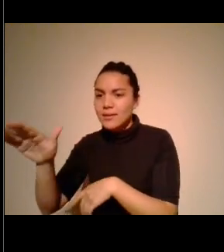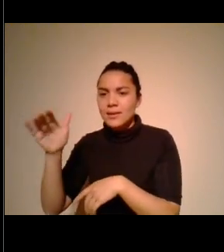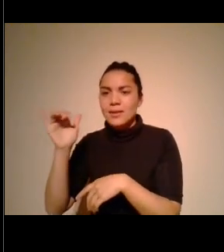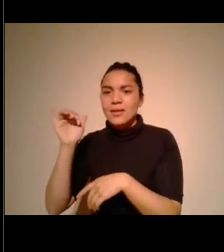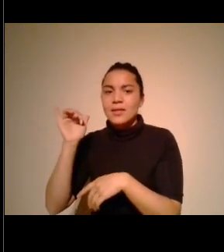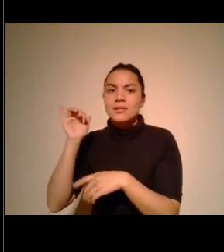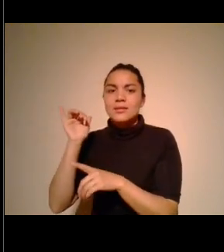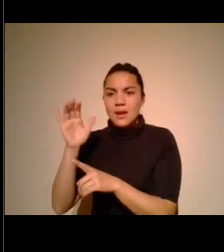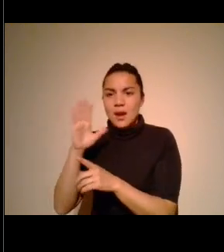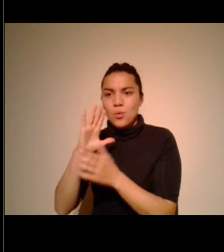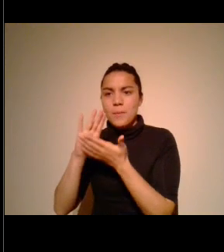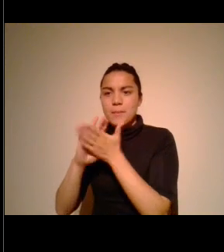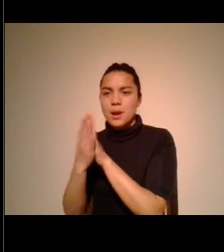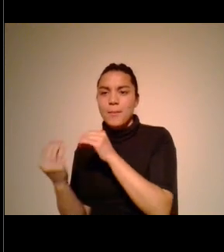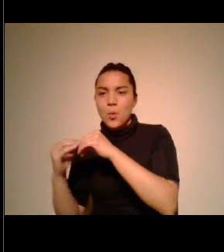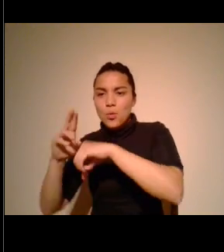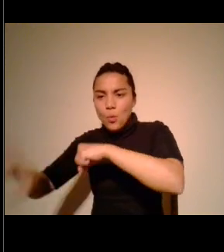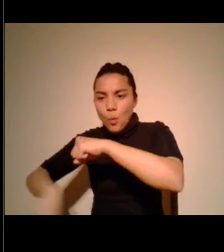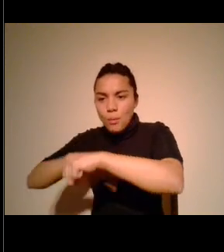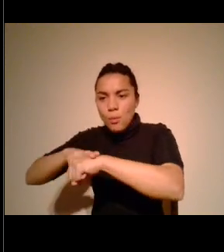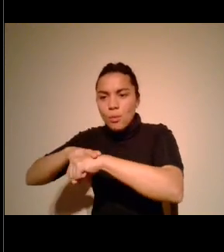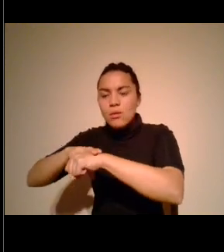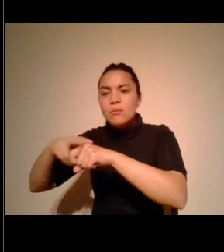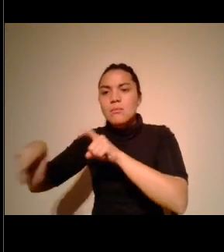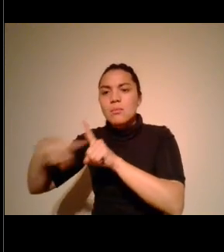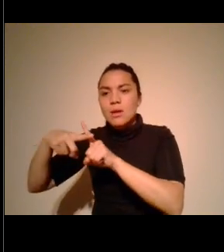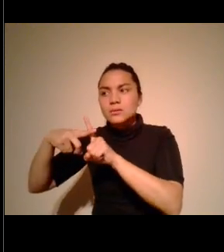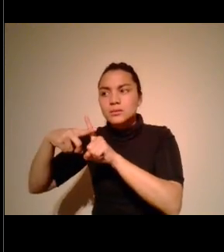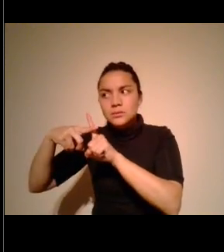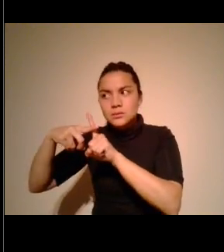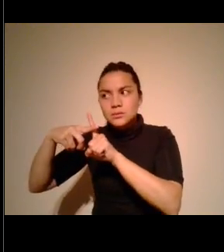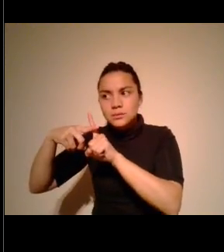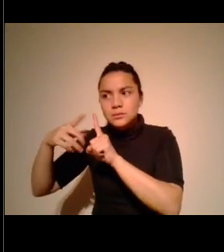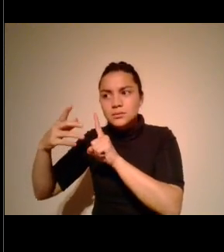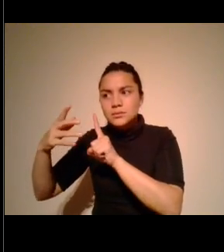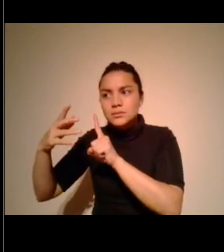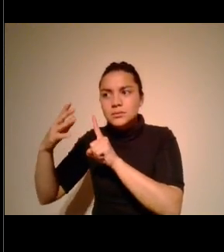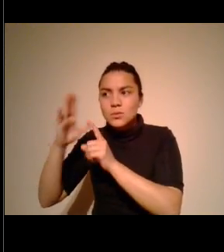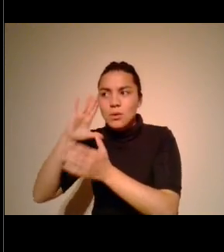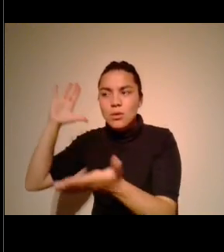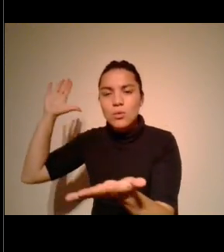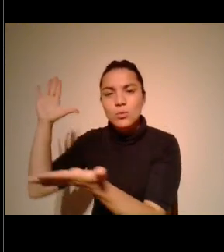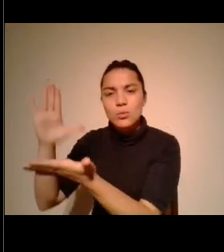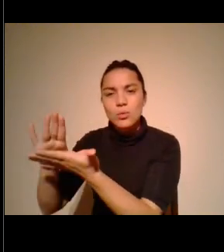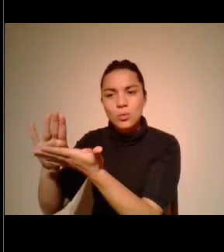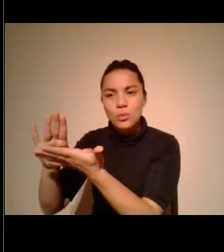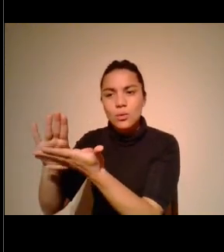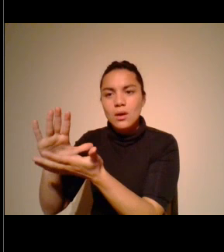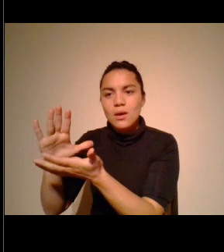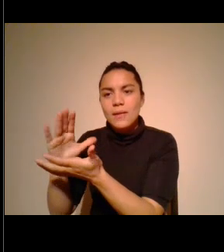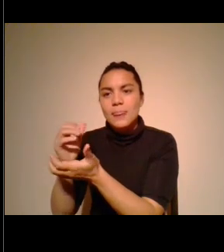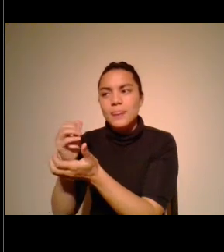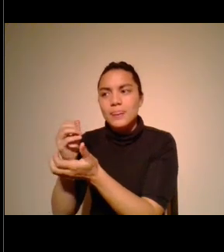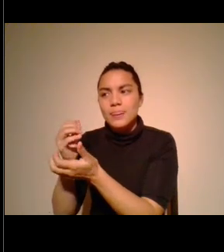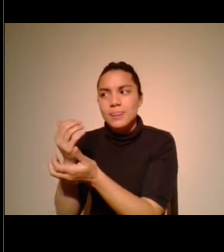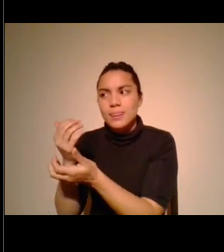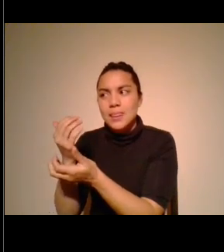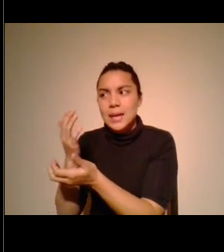the amount that people have to sort of tolerate daily microaggressions just in order